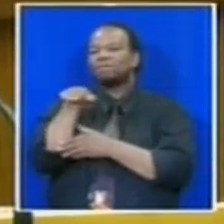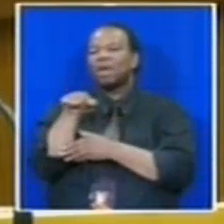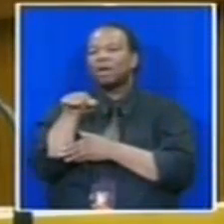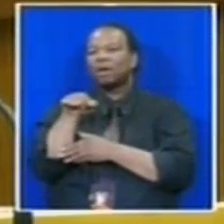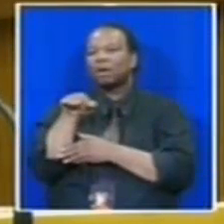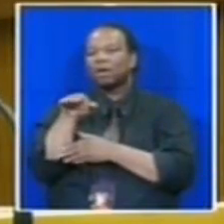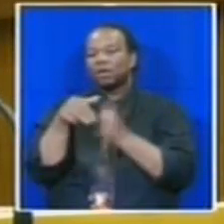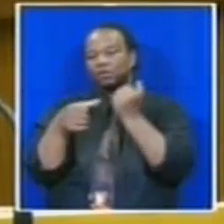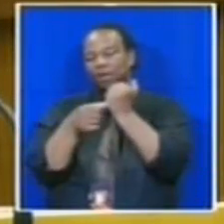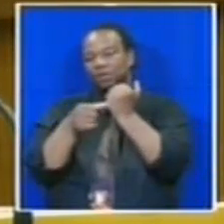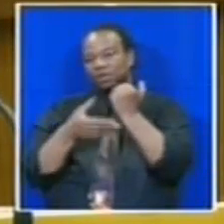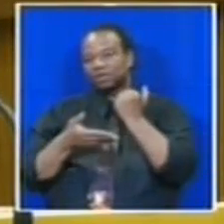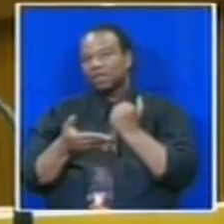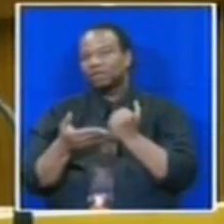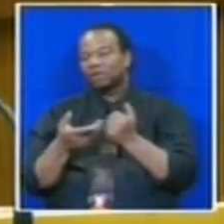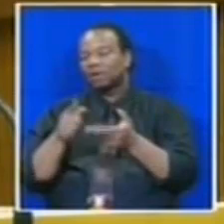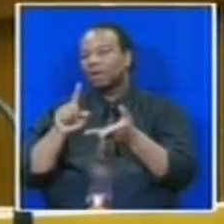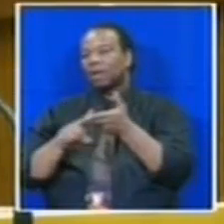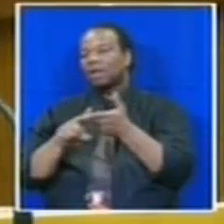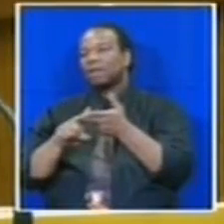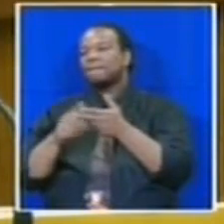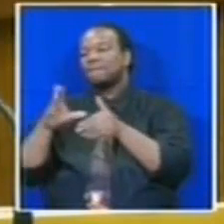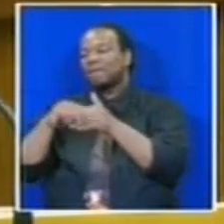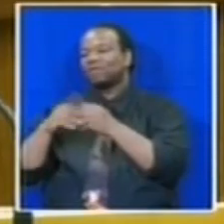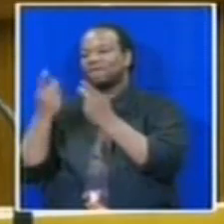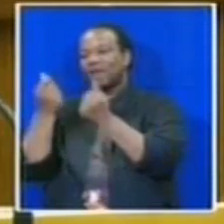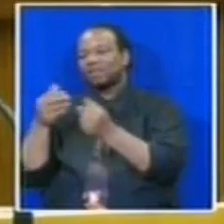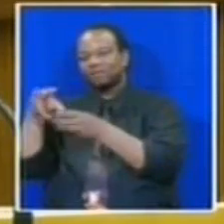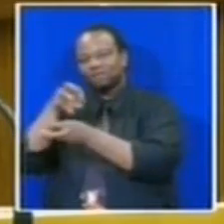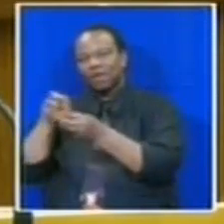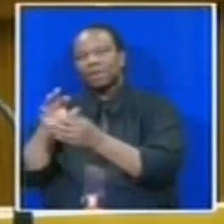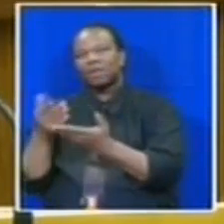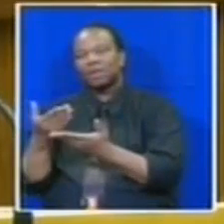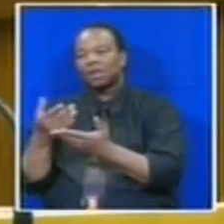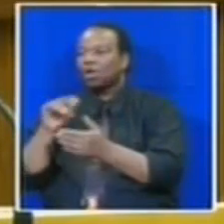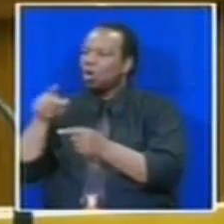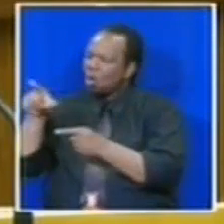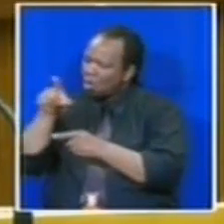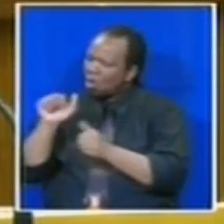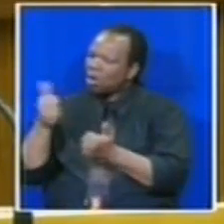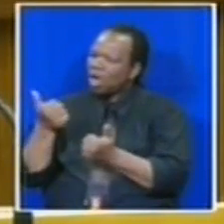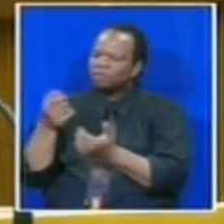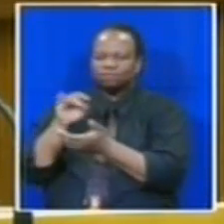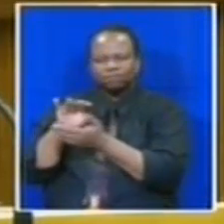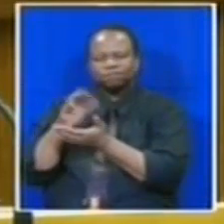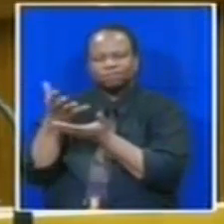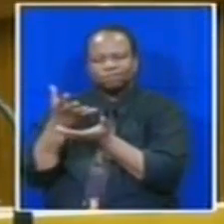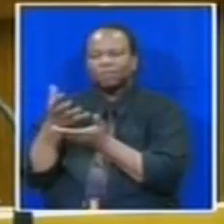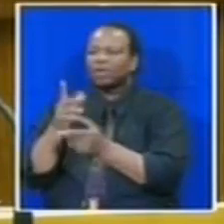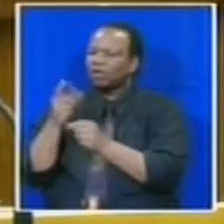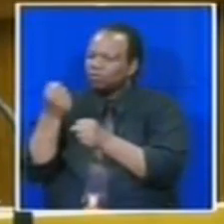Revenue Service, other members of the finance family, all of whom are essential cogs as they perform